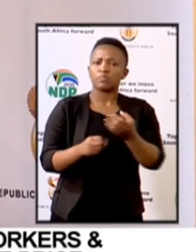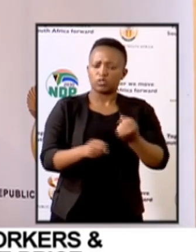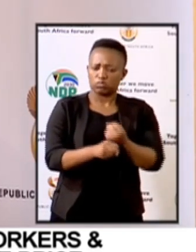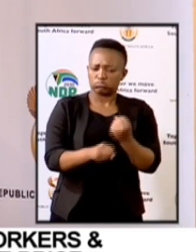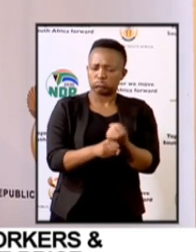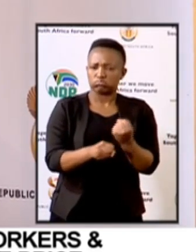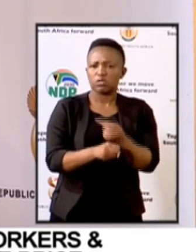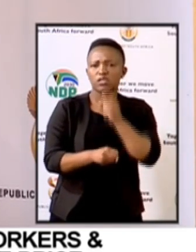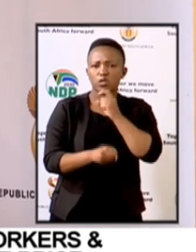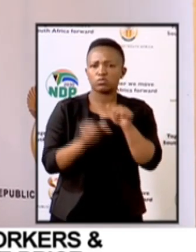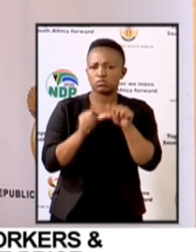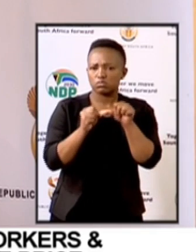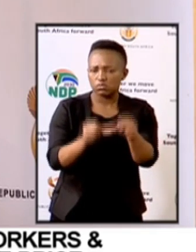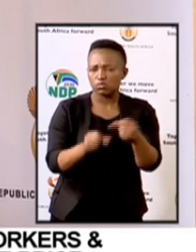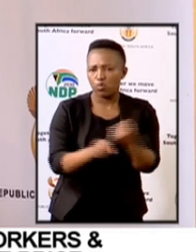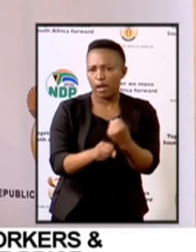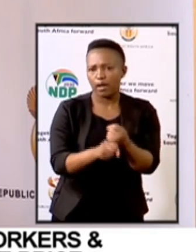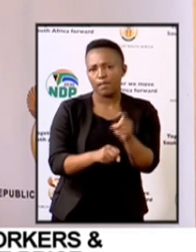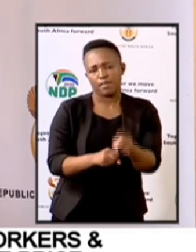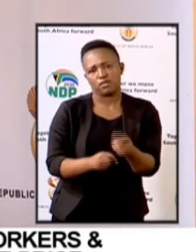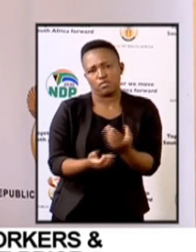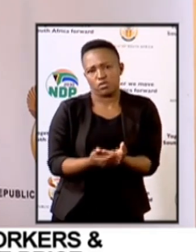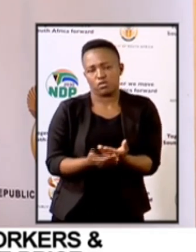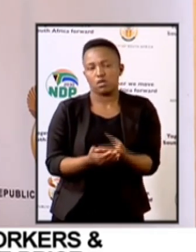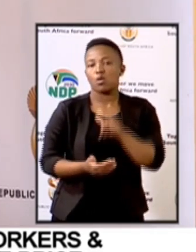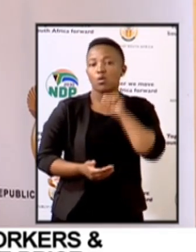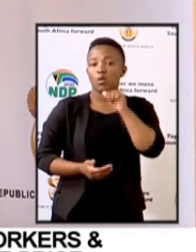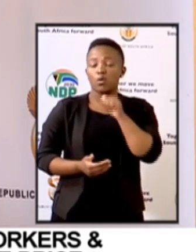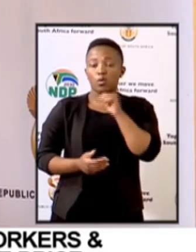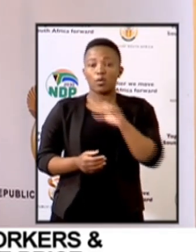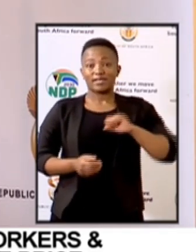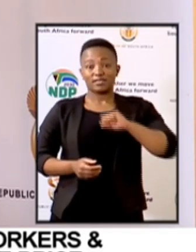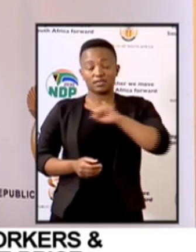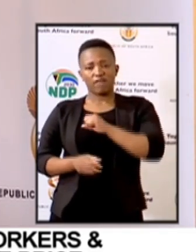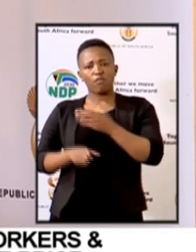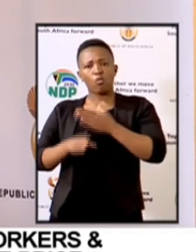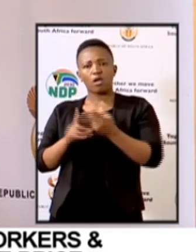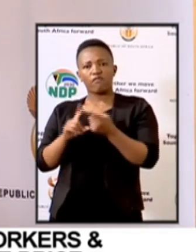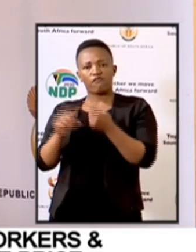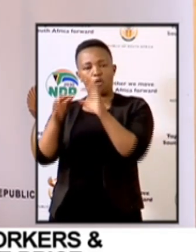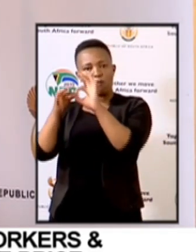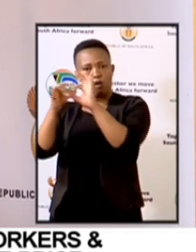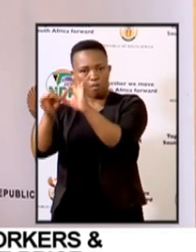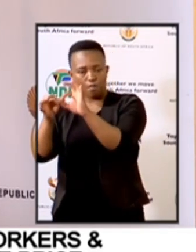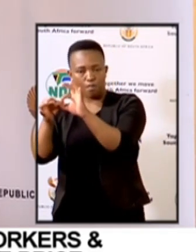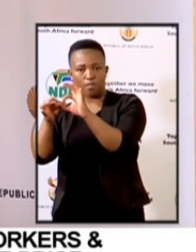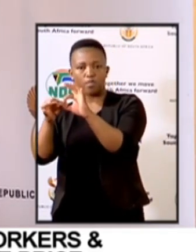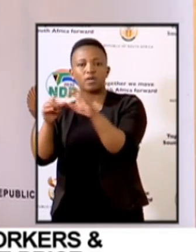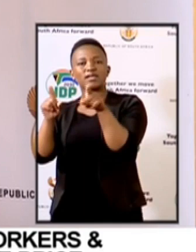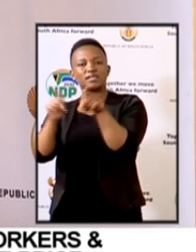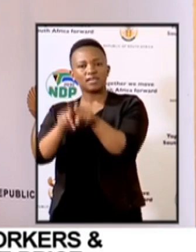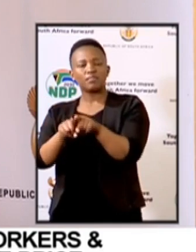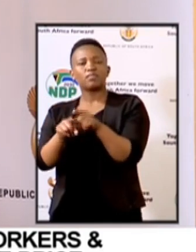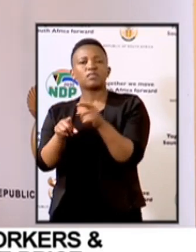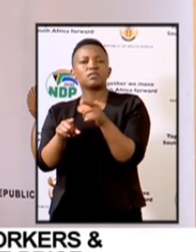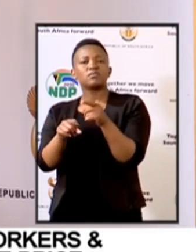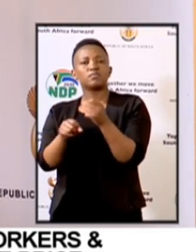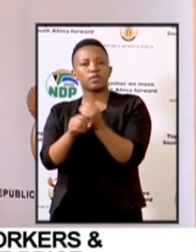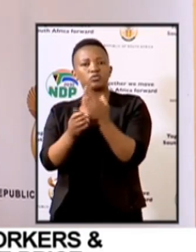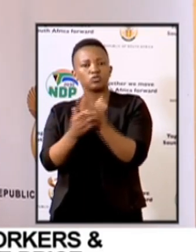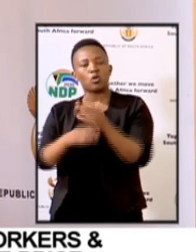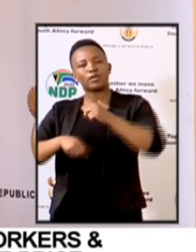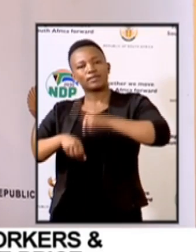utilized. It must be clarified that although employees may be working remotely, they may also be required from time to time